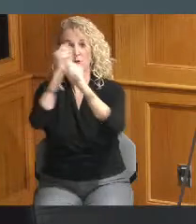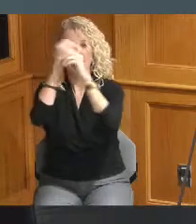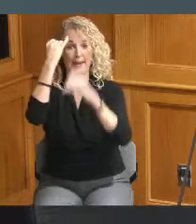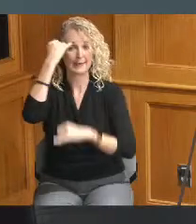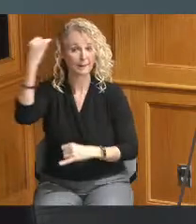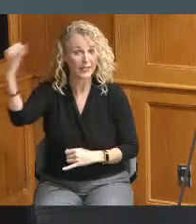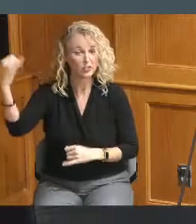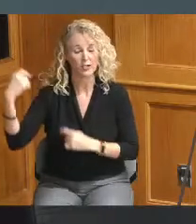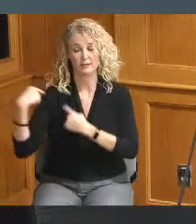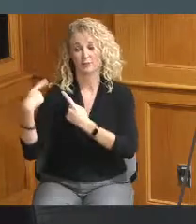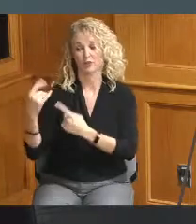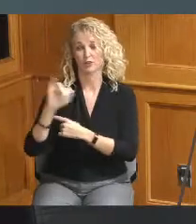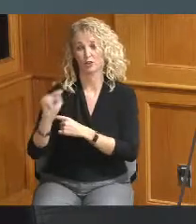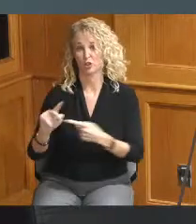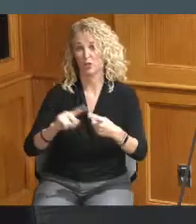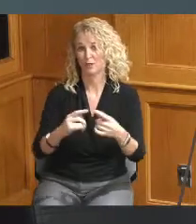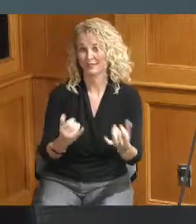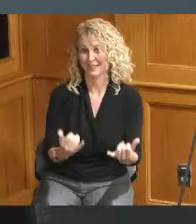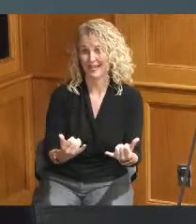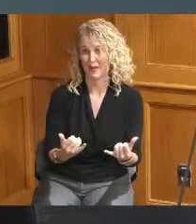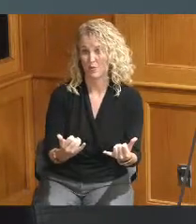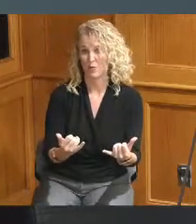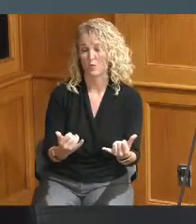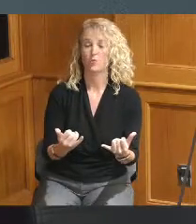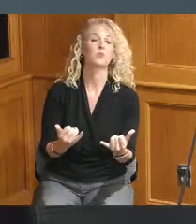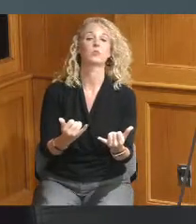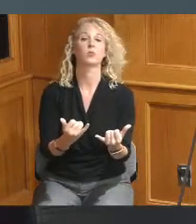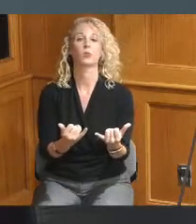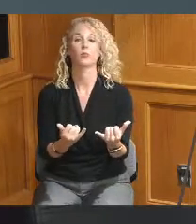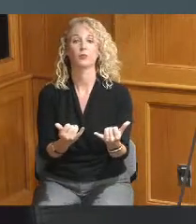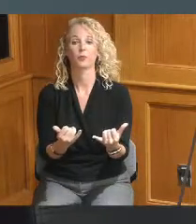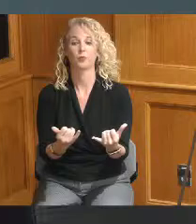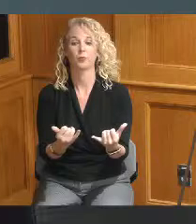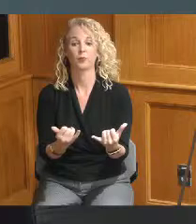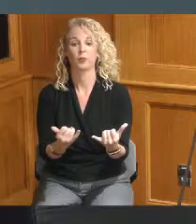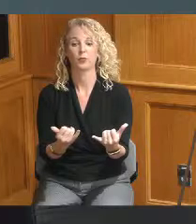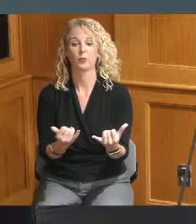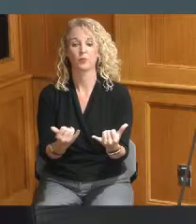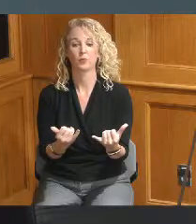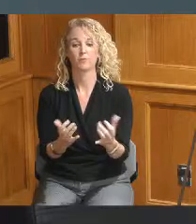since January till now, we have